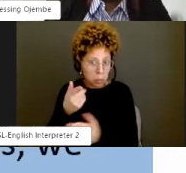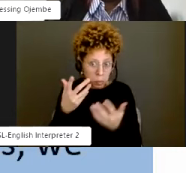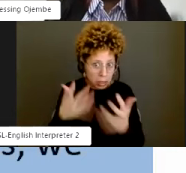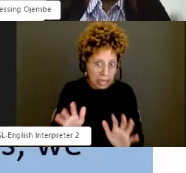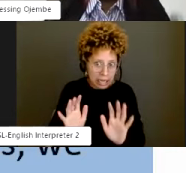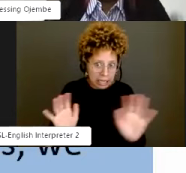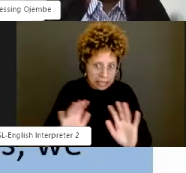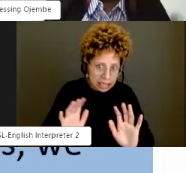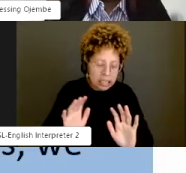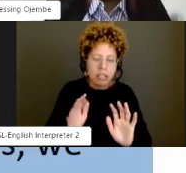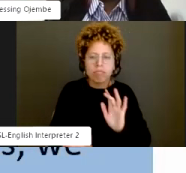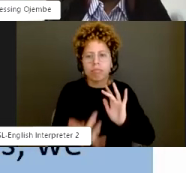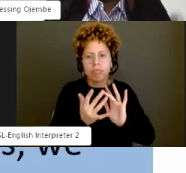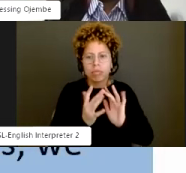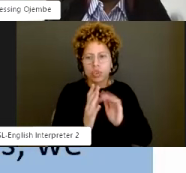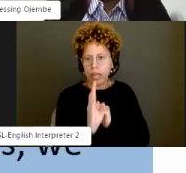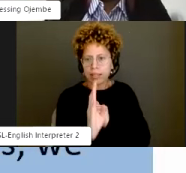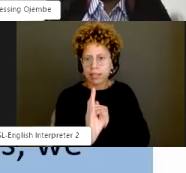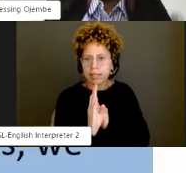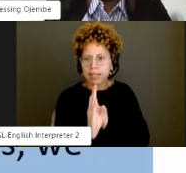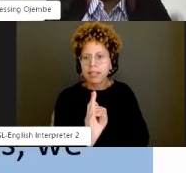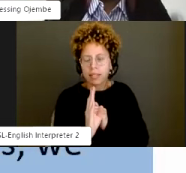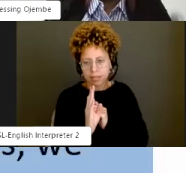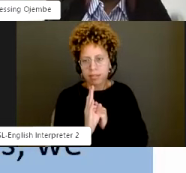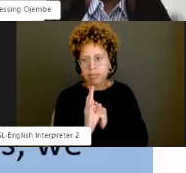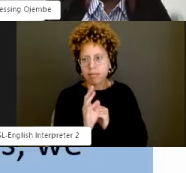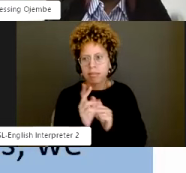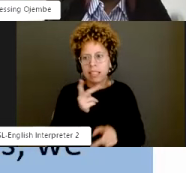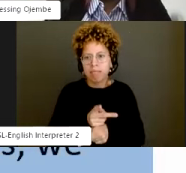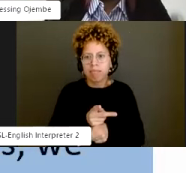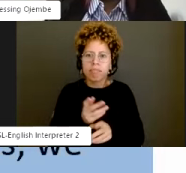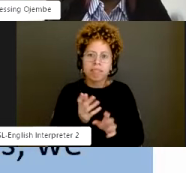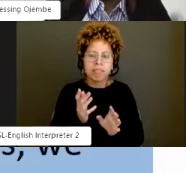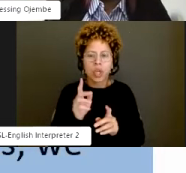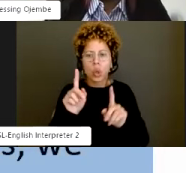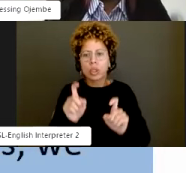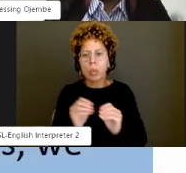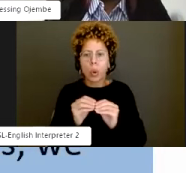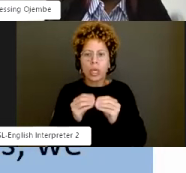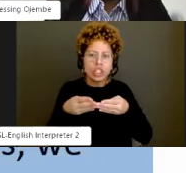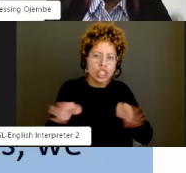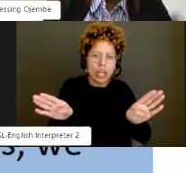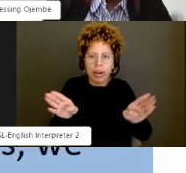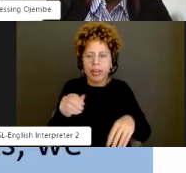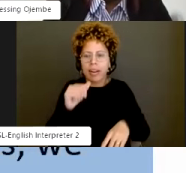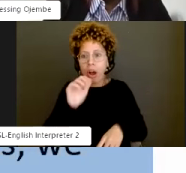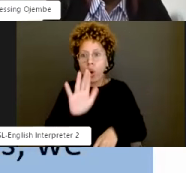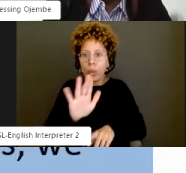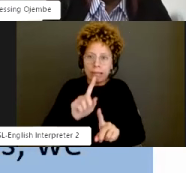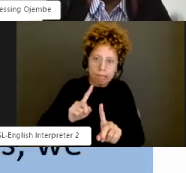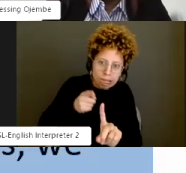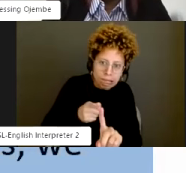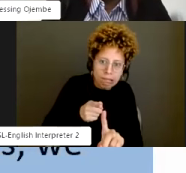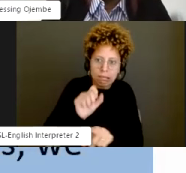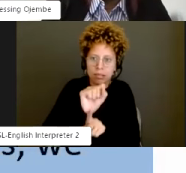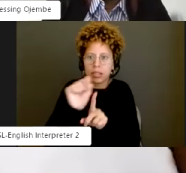us. And just keeping some of those questions more of a generic sense, as opposed to some specific circumstances that you might be